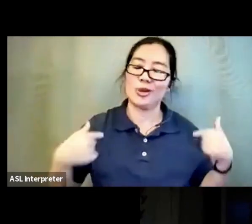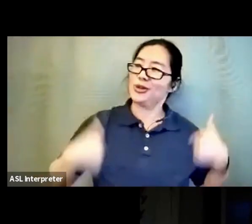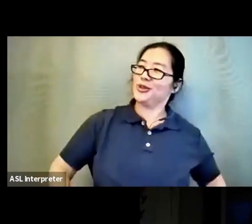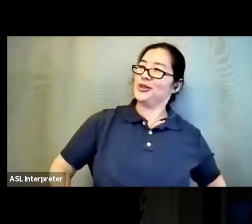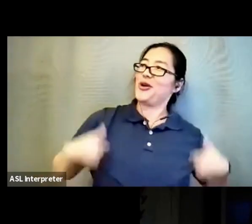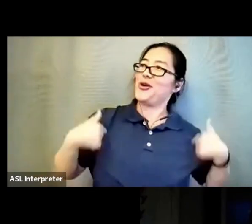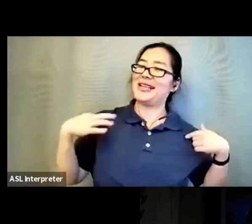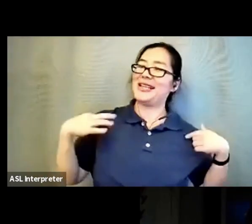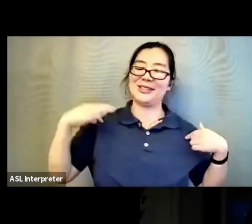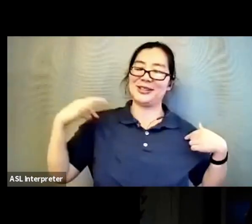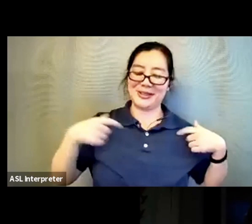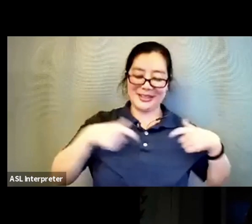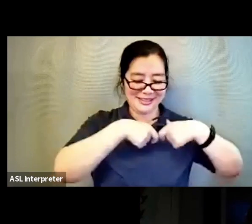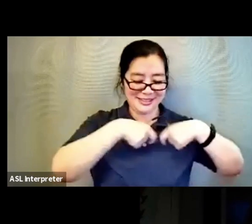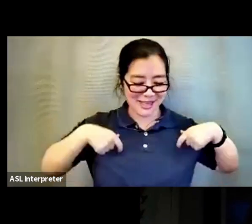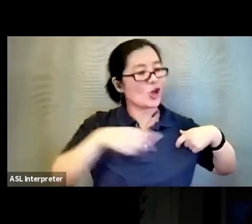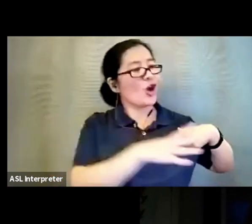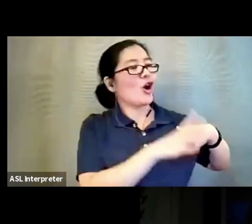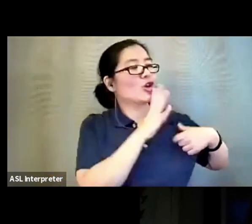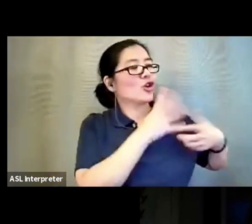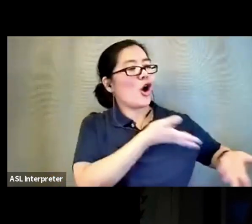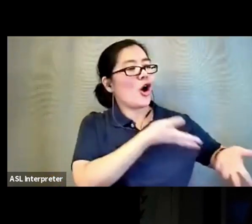to plants, not cops."